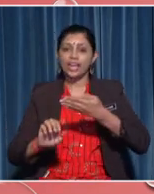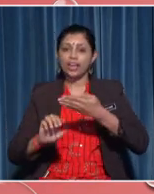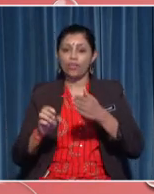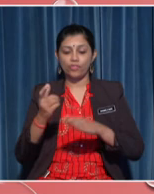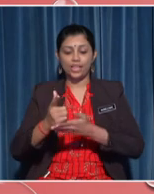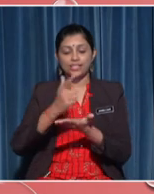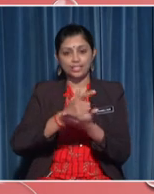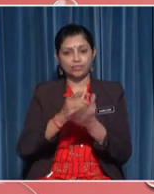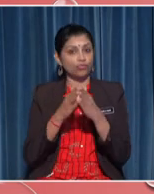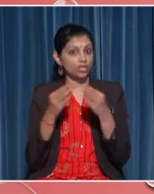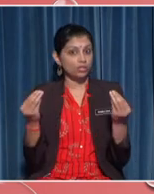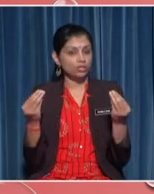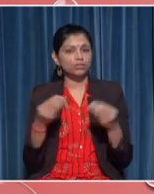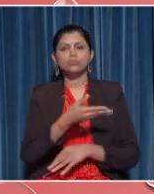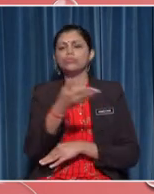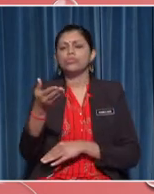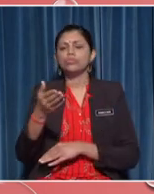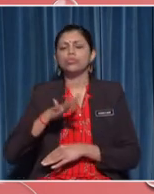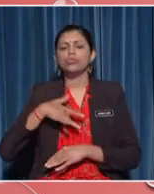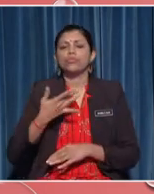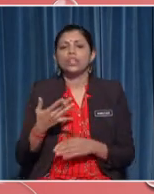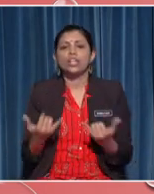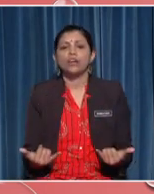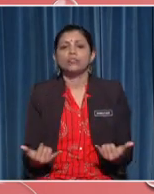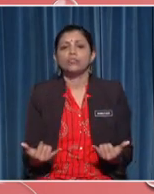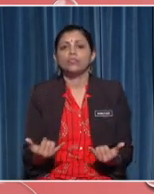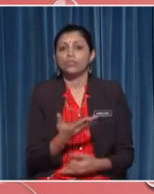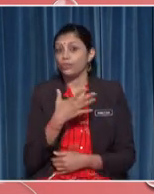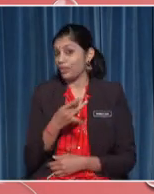now? How do you like my lesson?